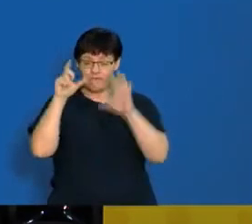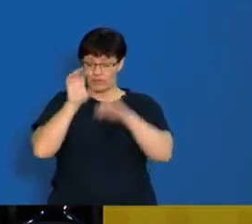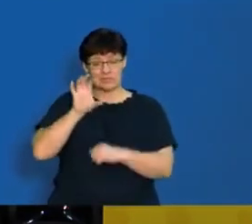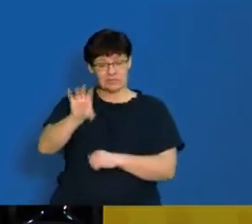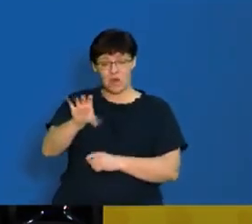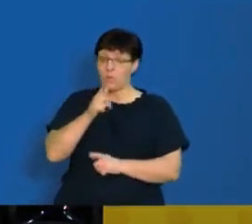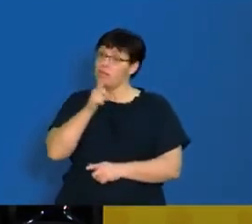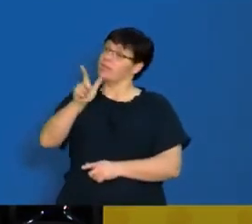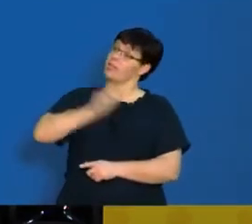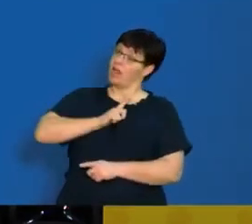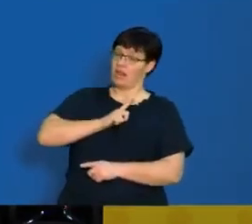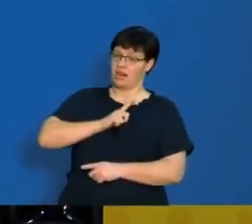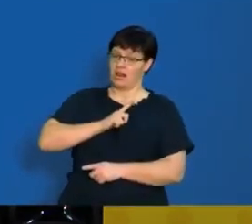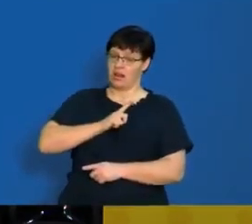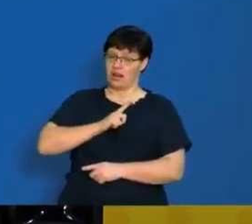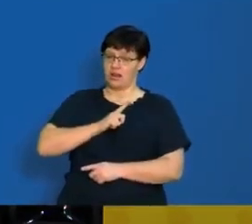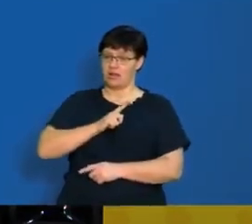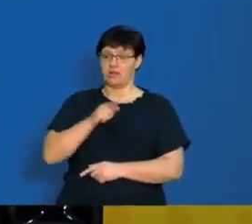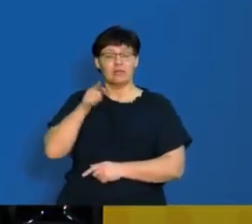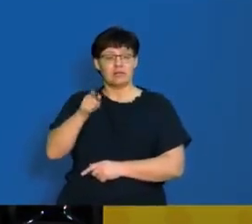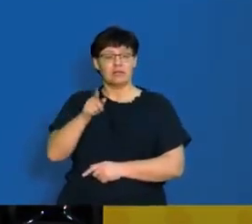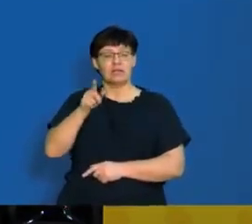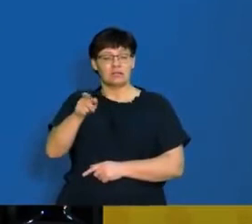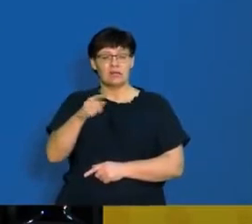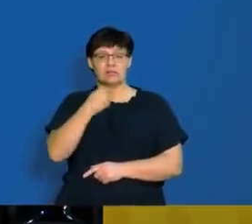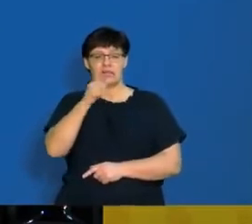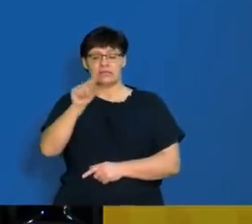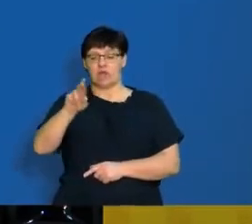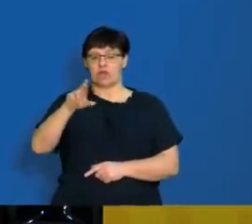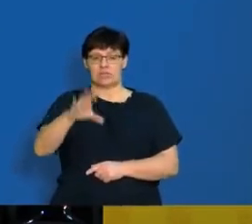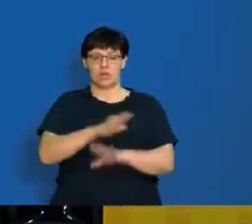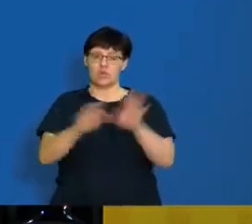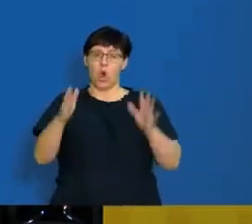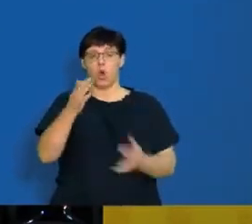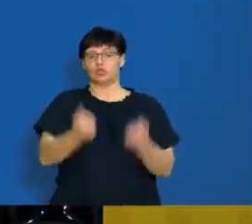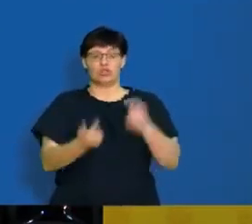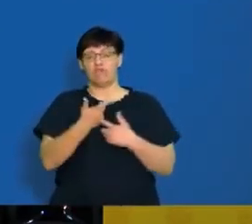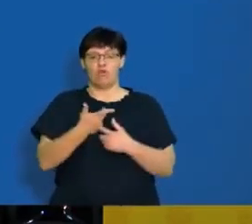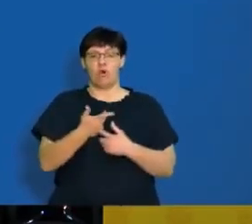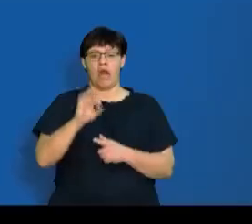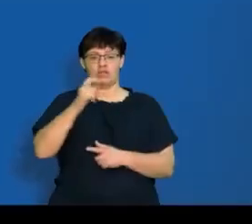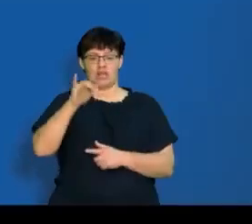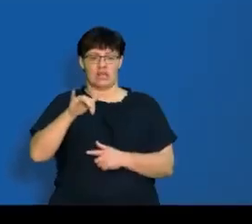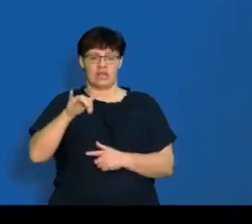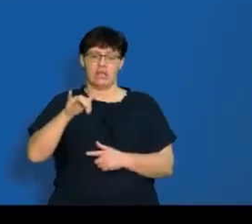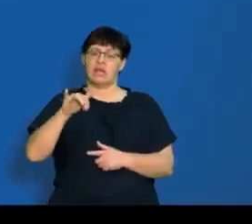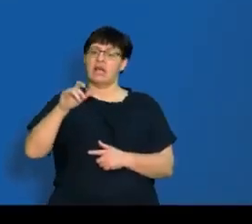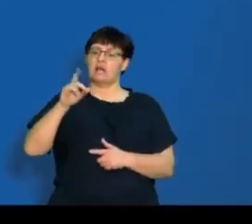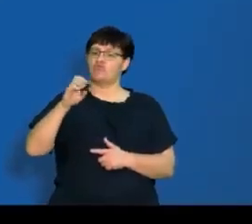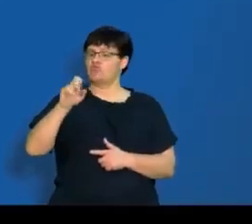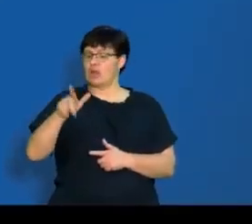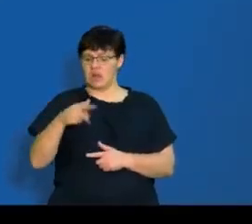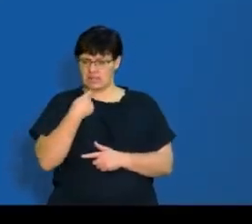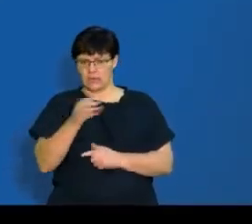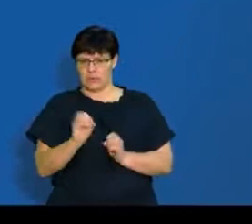not tell you what this meant. TRC, no justice for Ashley Krill. Now you need to bring